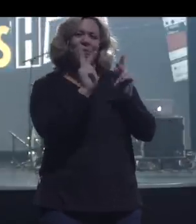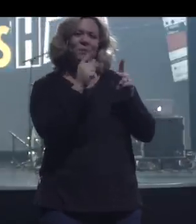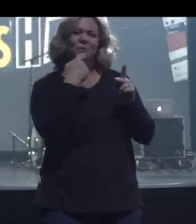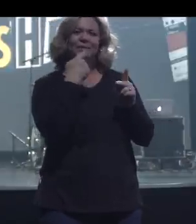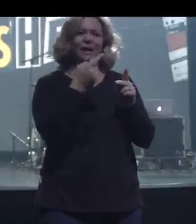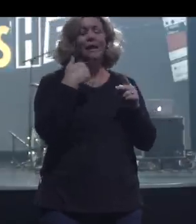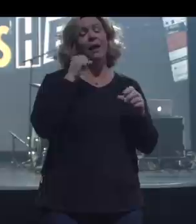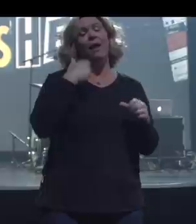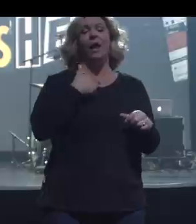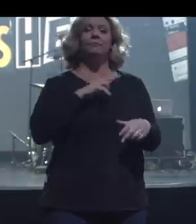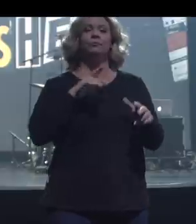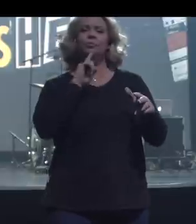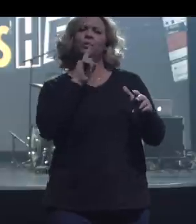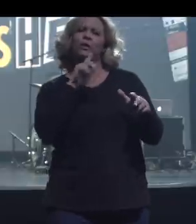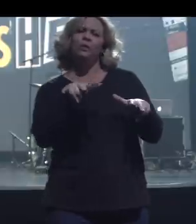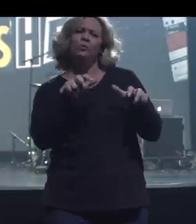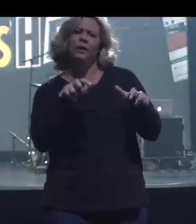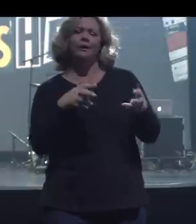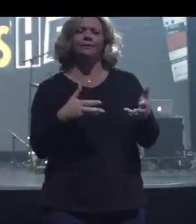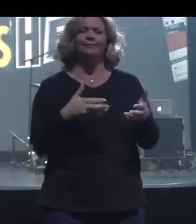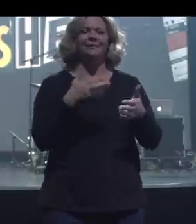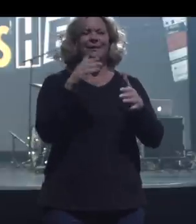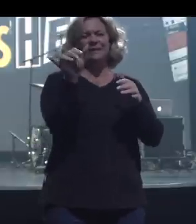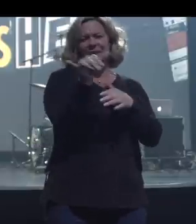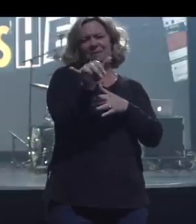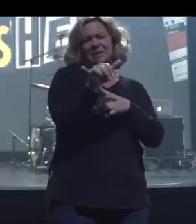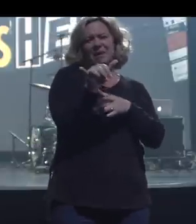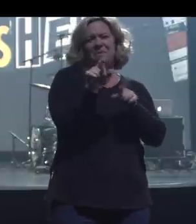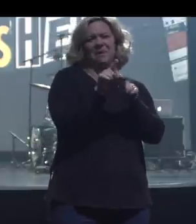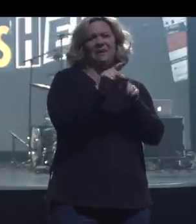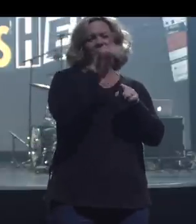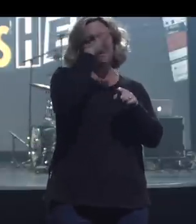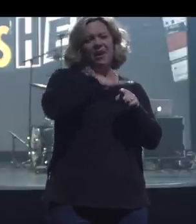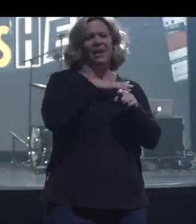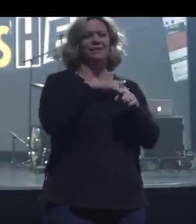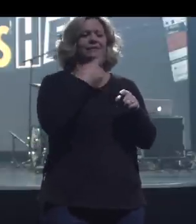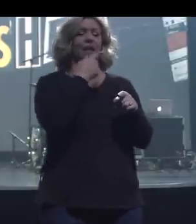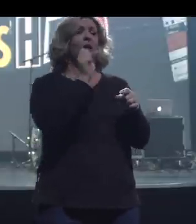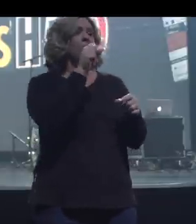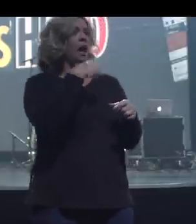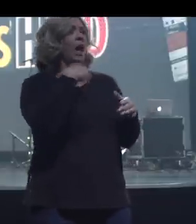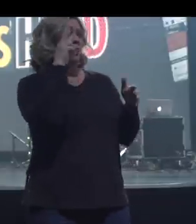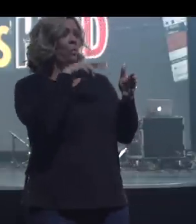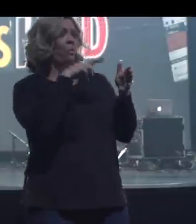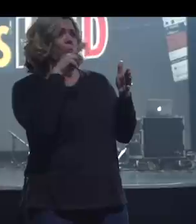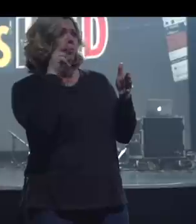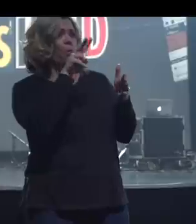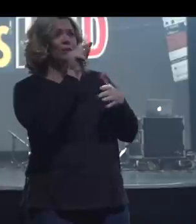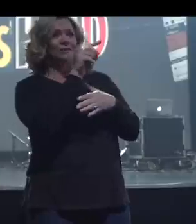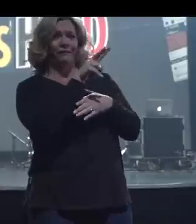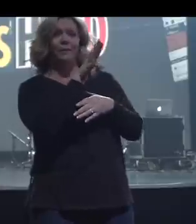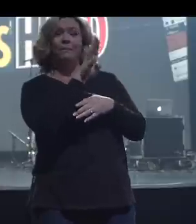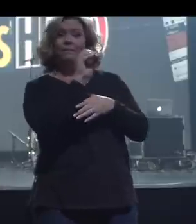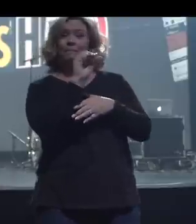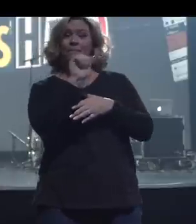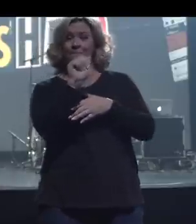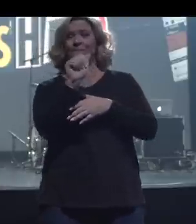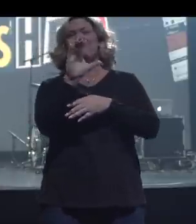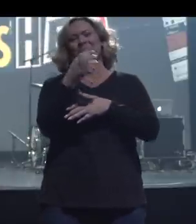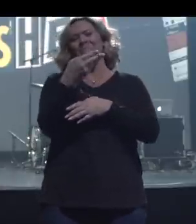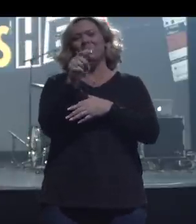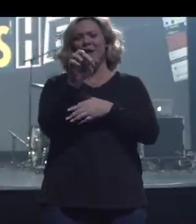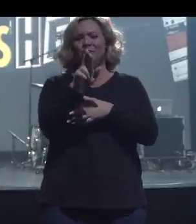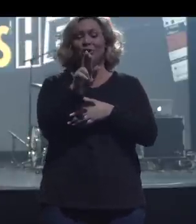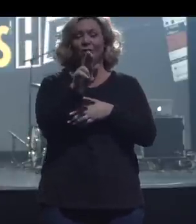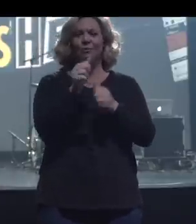that. I mean, that'd be the equivalent of some of you guys admitting that you watch The Bachelor at home alone without your wife.